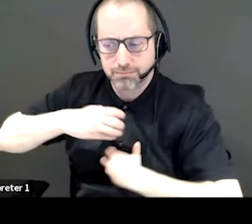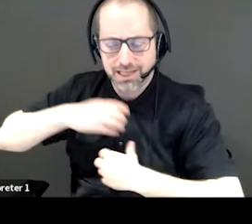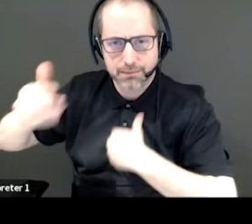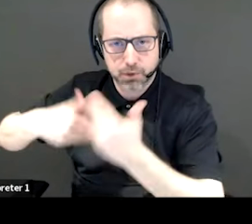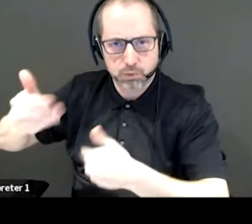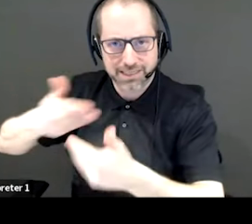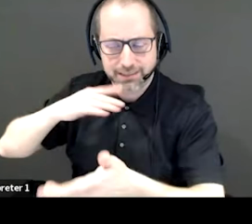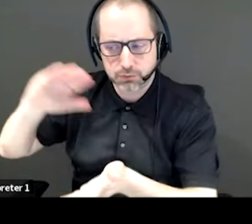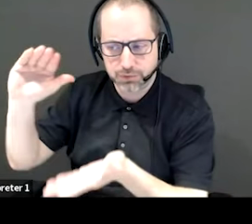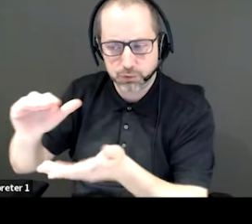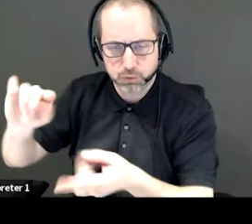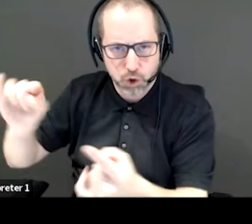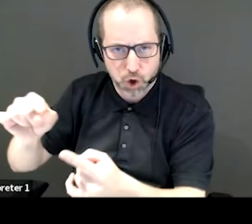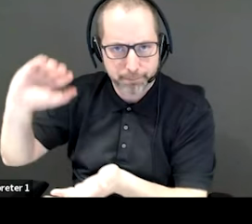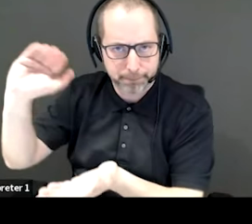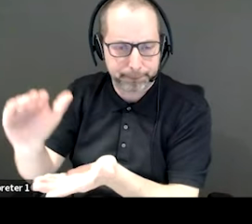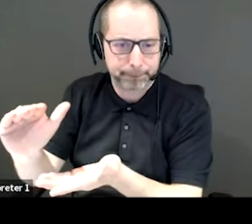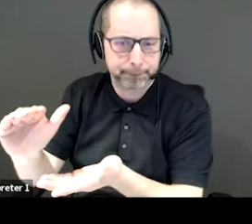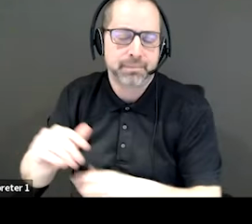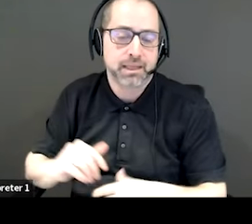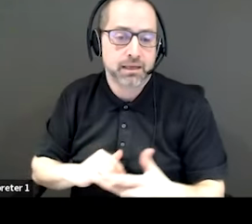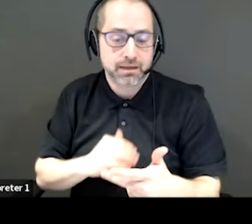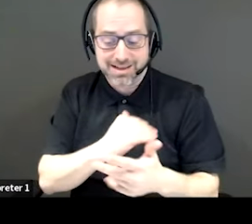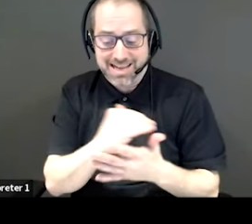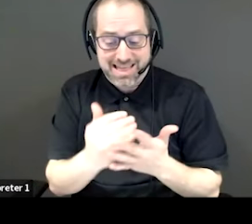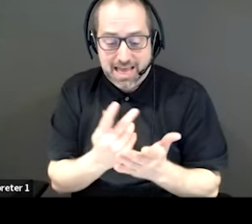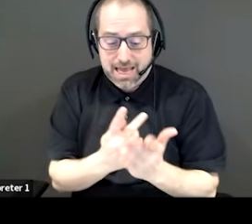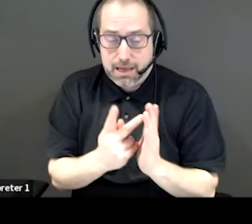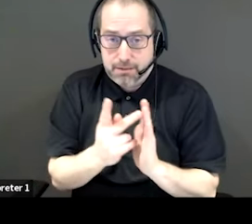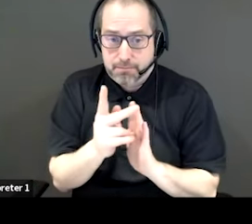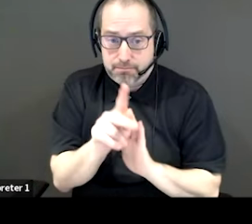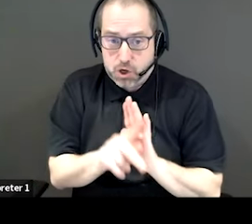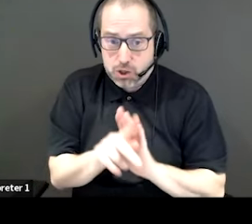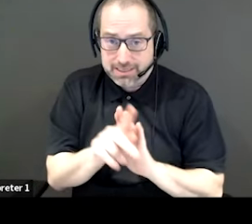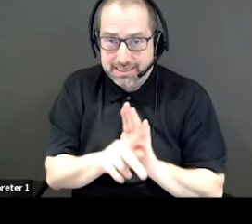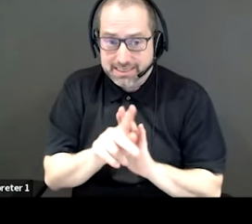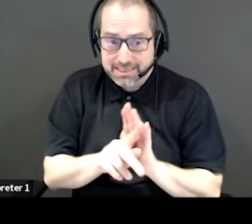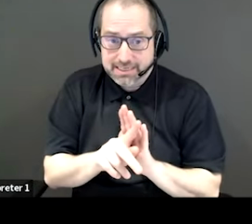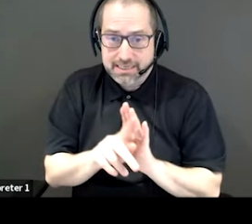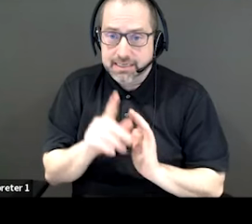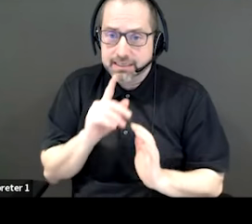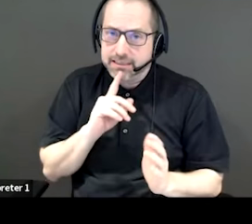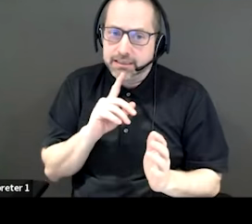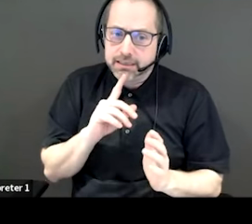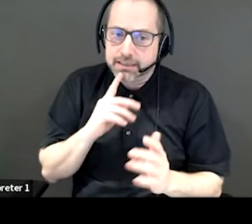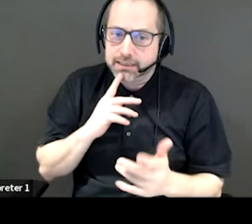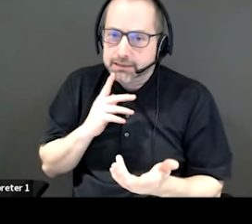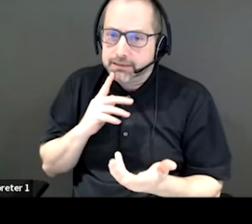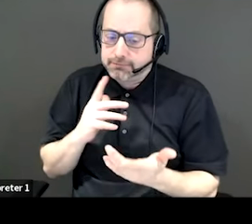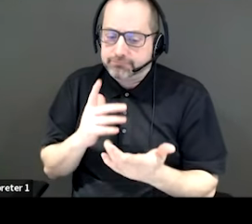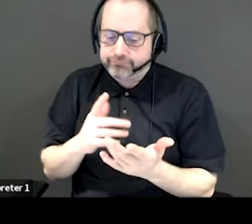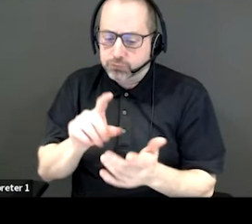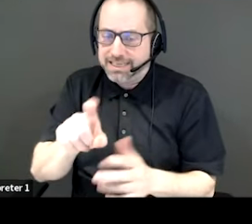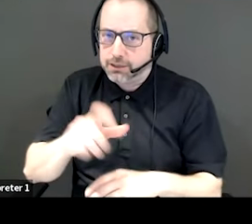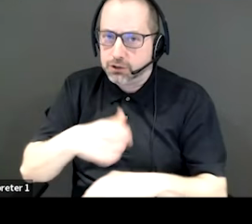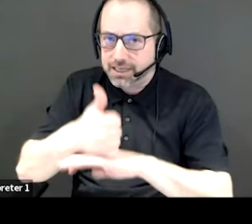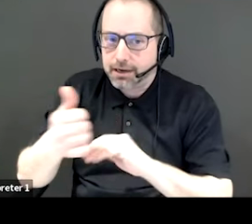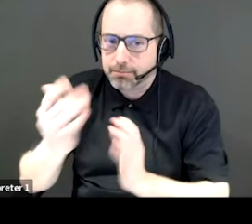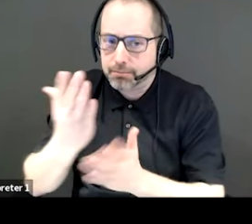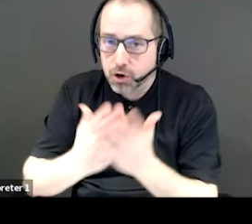participants. Because the policy is only as good as people who implement it, part three goes into the realm of practice,